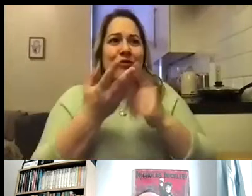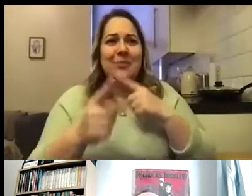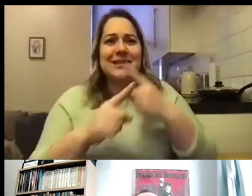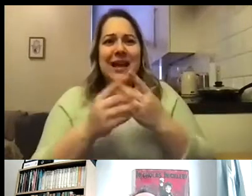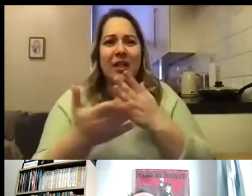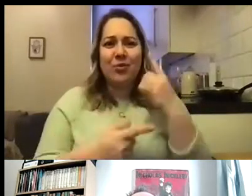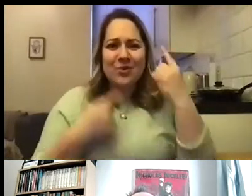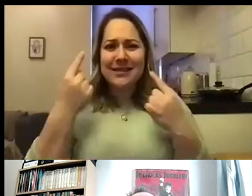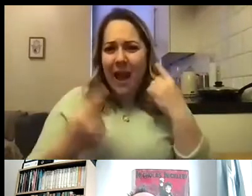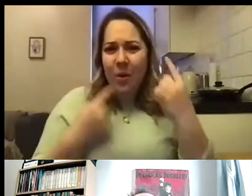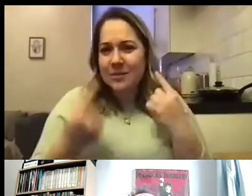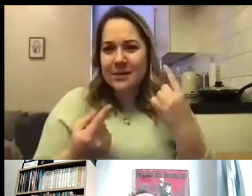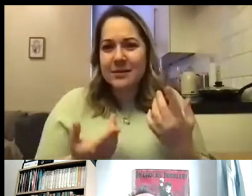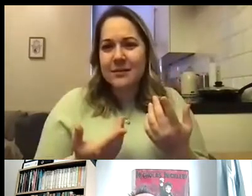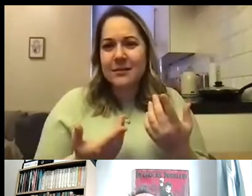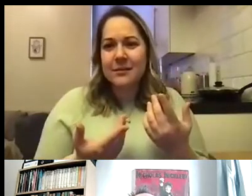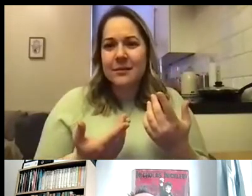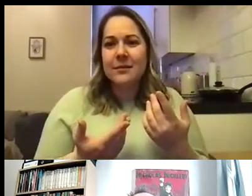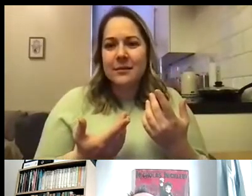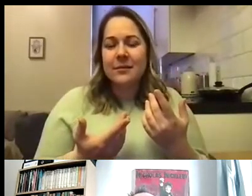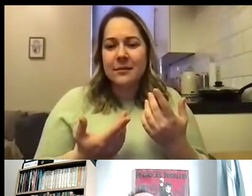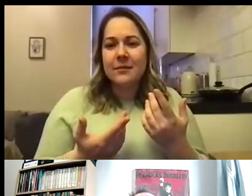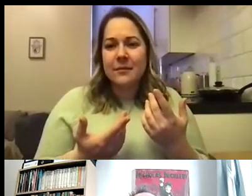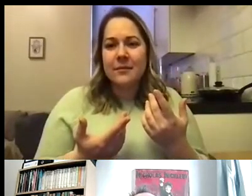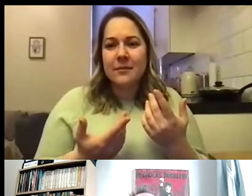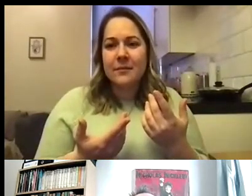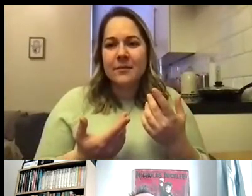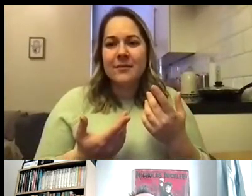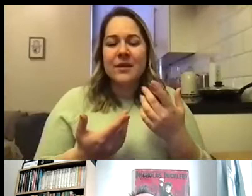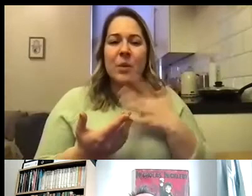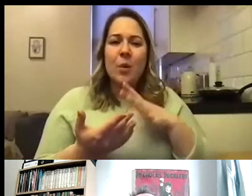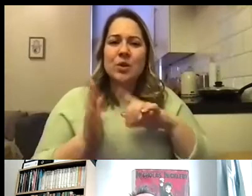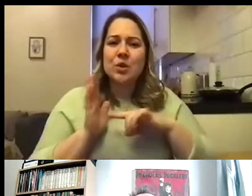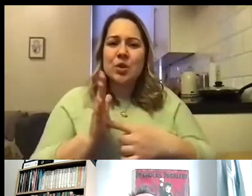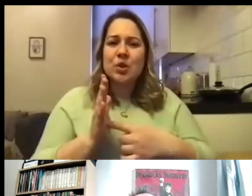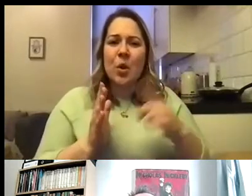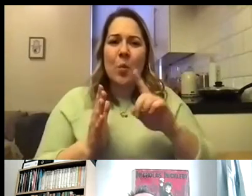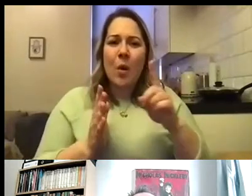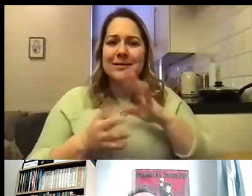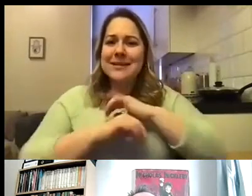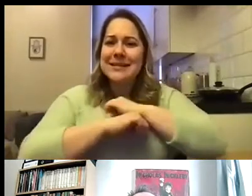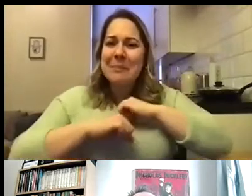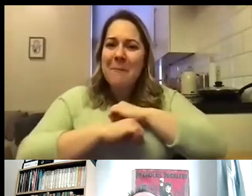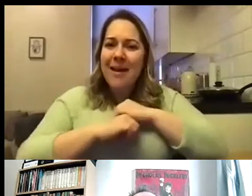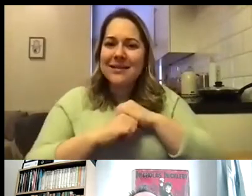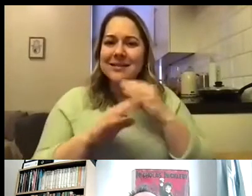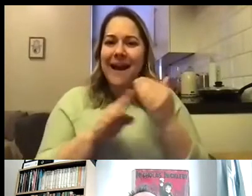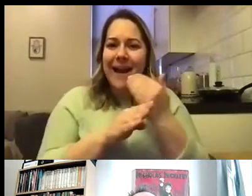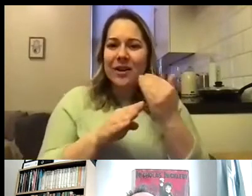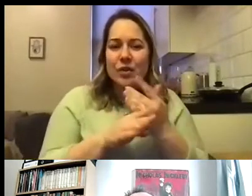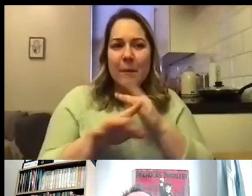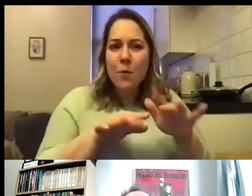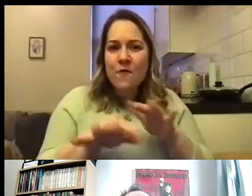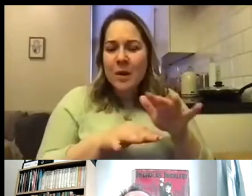Yeah. Like, kind of, again, give a sense of space and of action. And I think